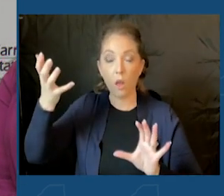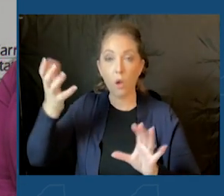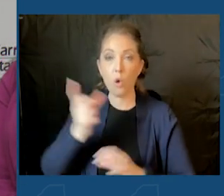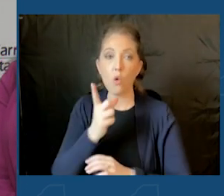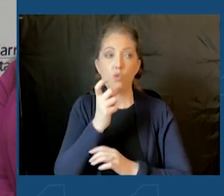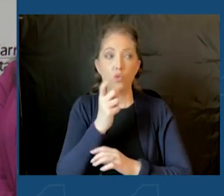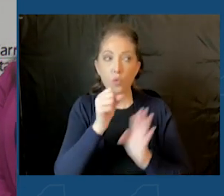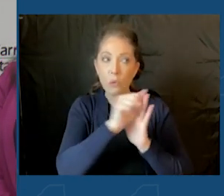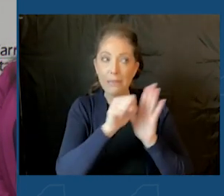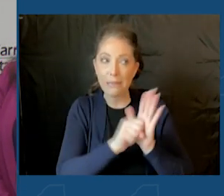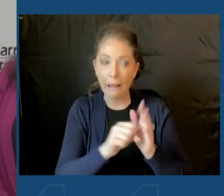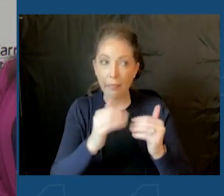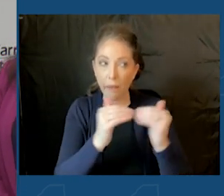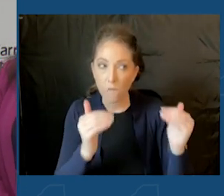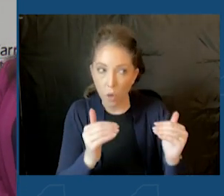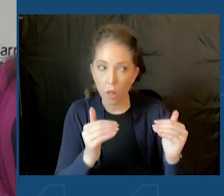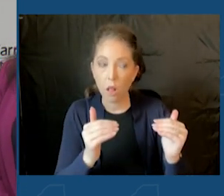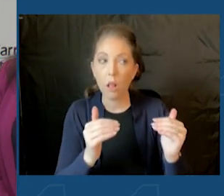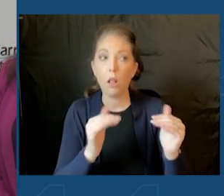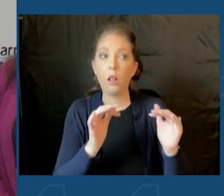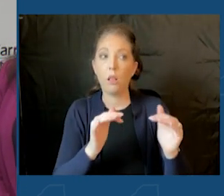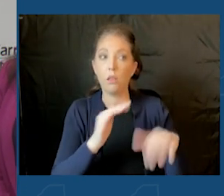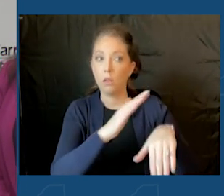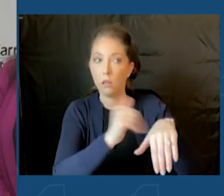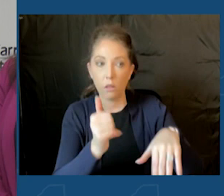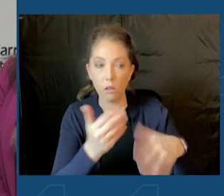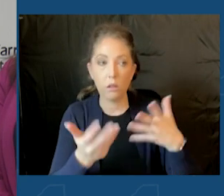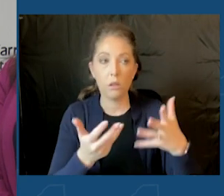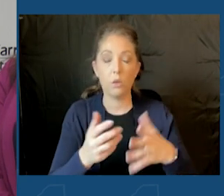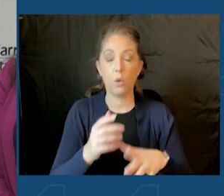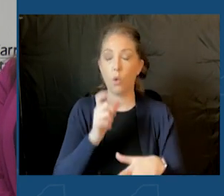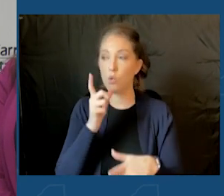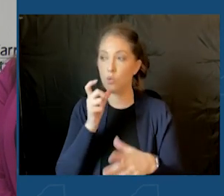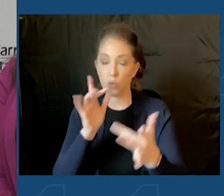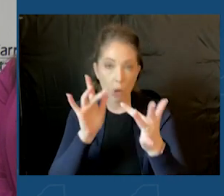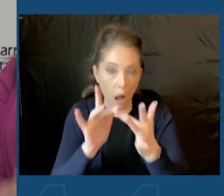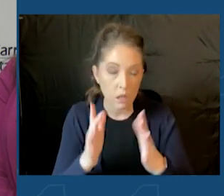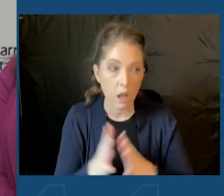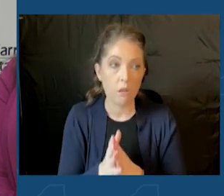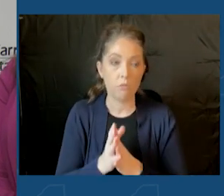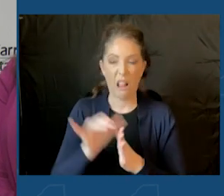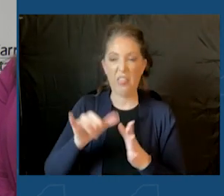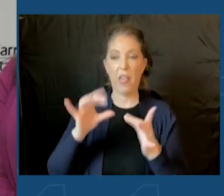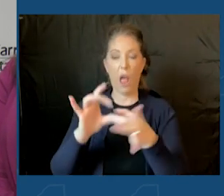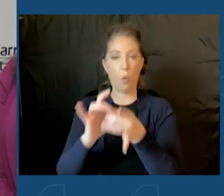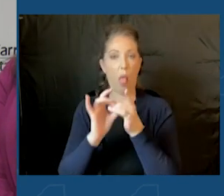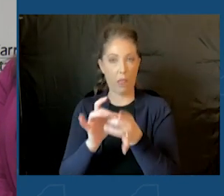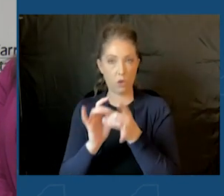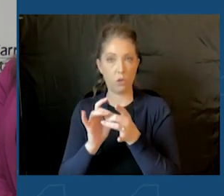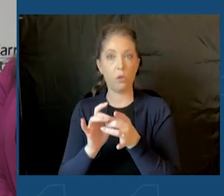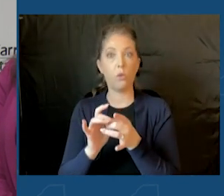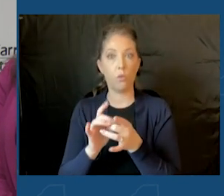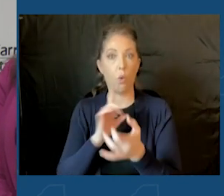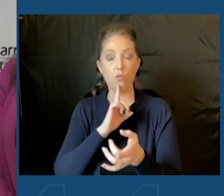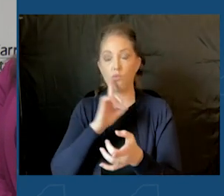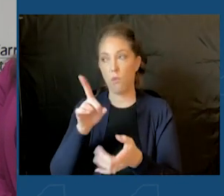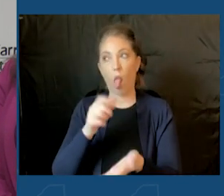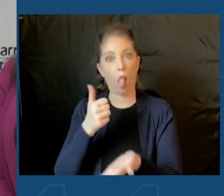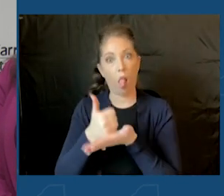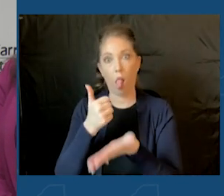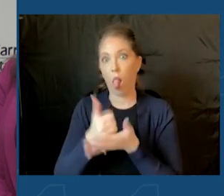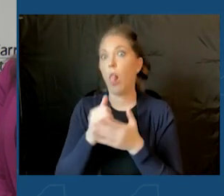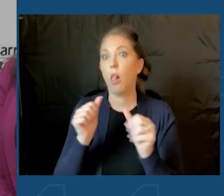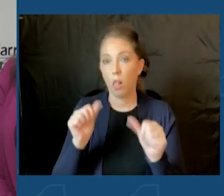who we will be calling, who will be contacting, those relationships. They really can make all the difference in the world.